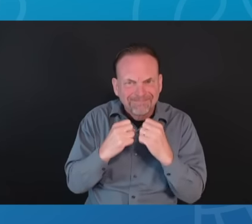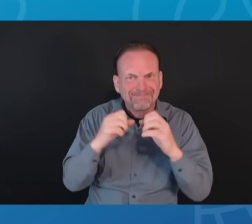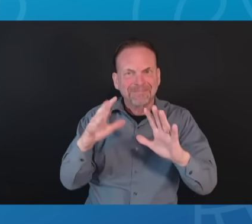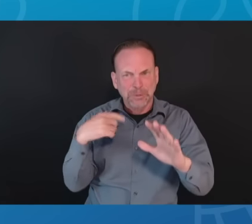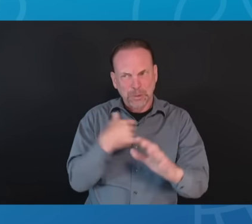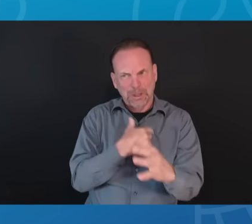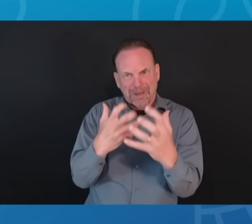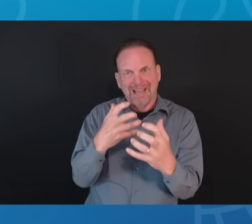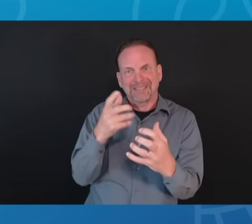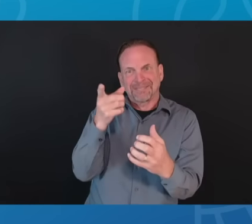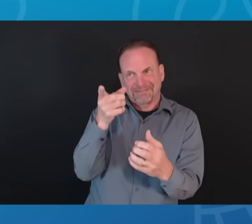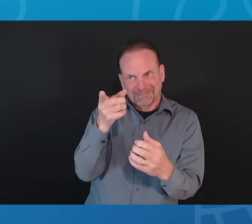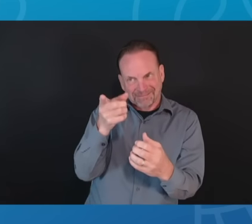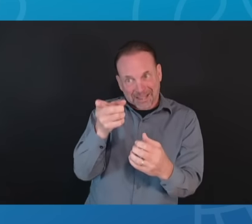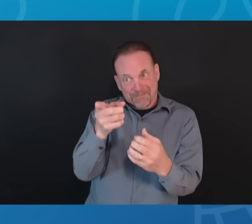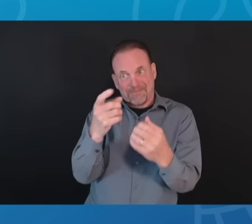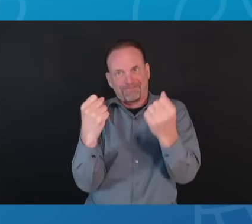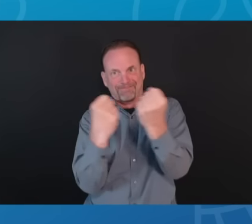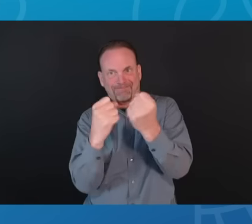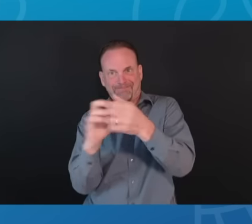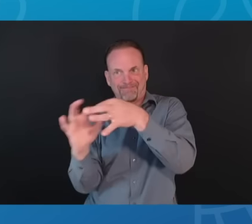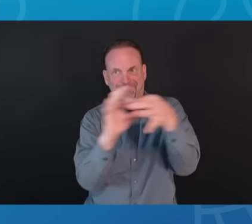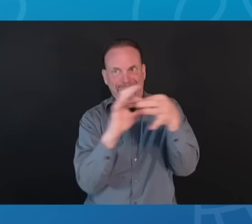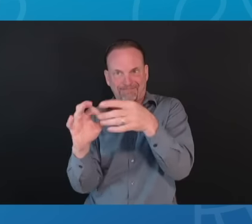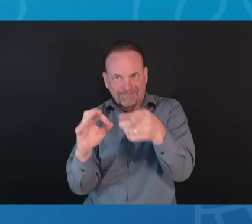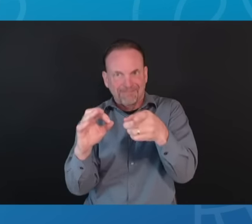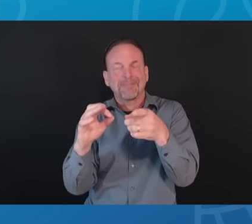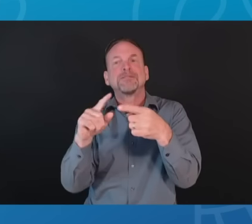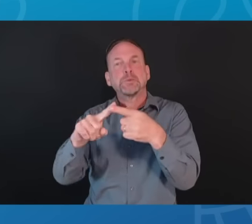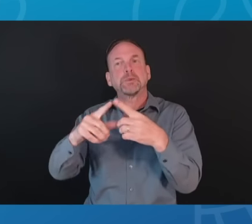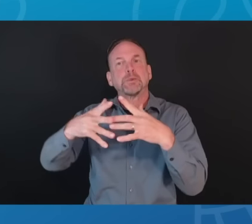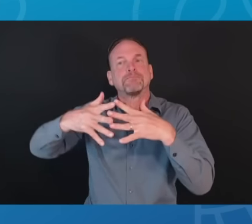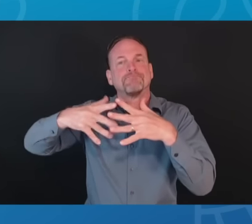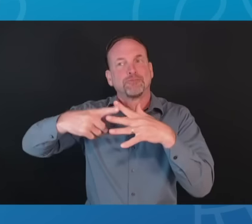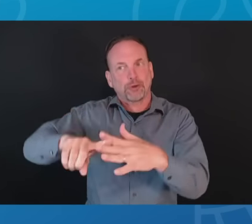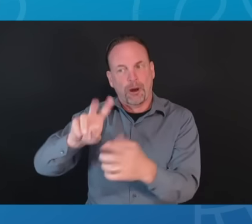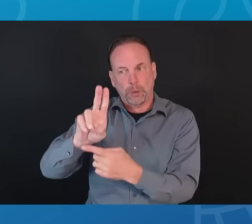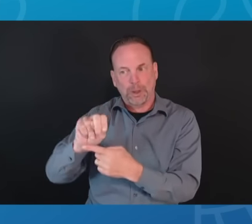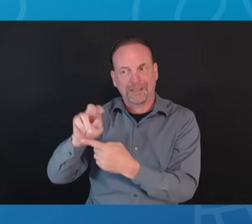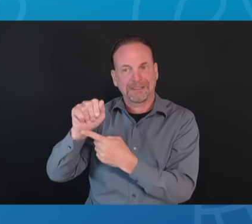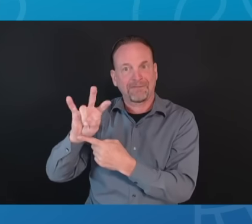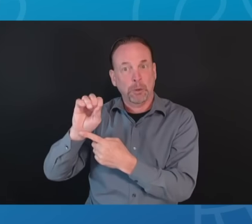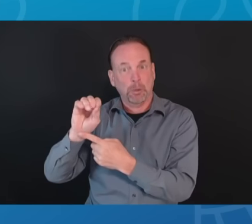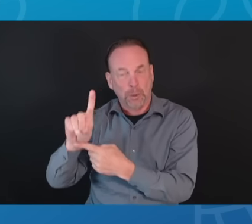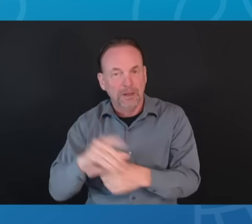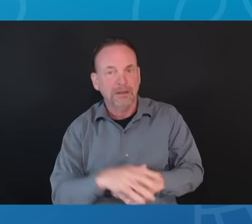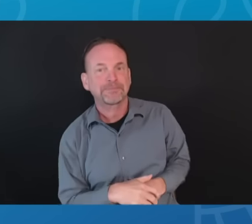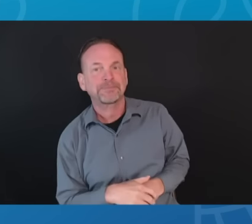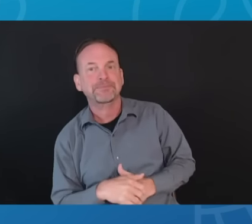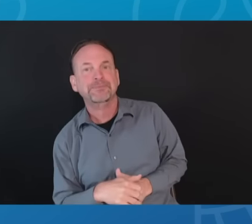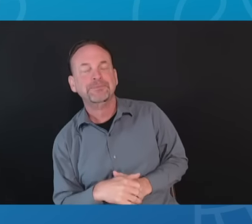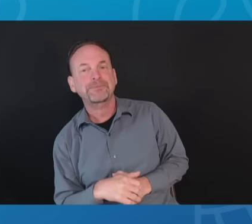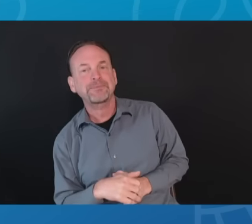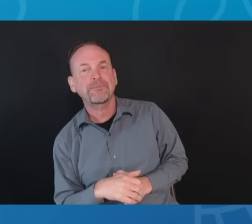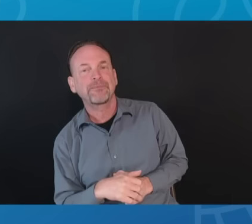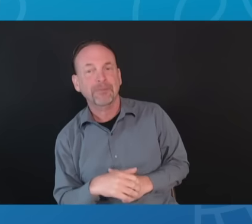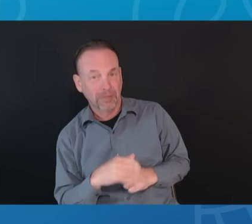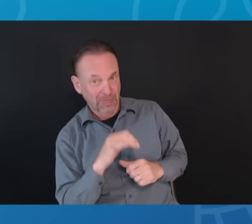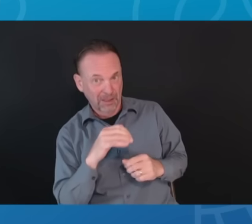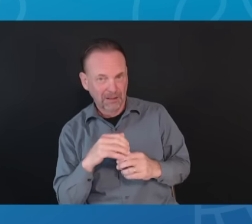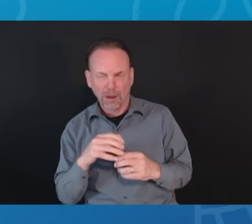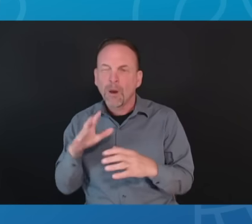in South Lebanon, a limited operation? We do. I'm sorry, it was when you were out there when I answered this question earlier, yes. At the time, and